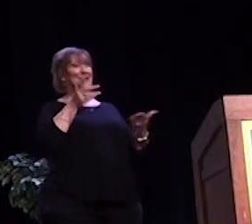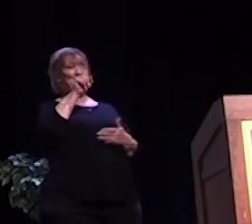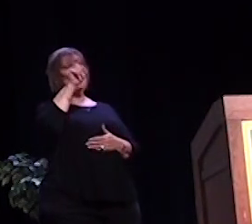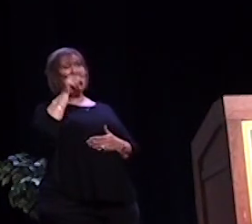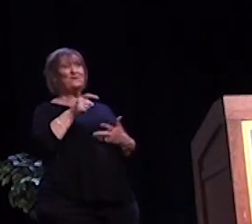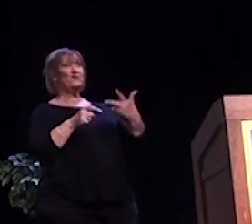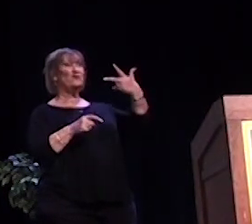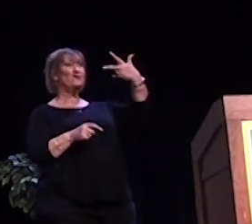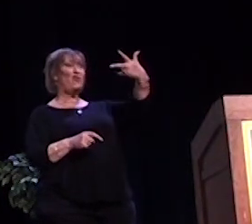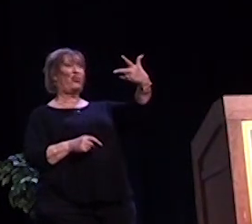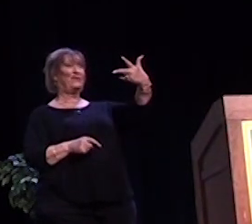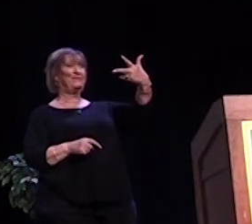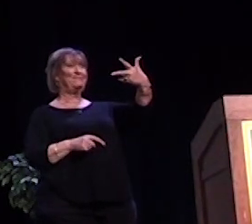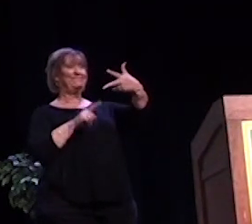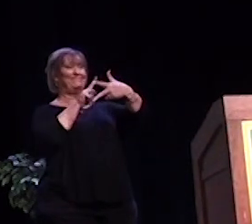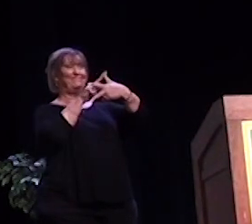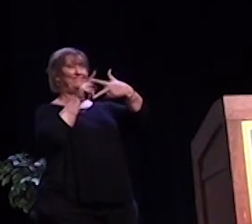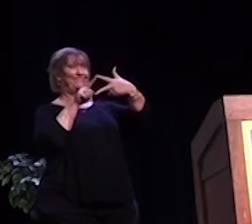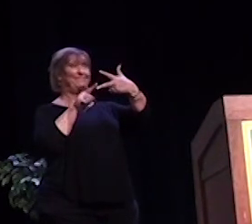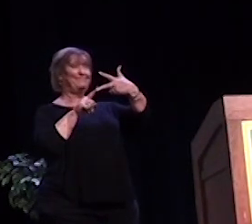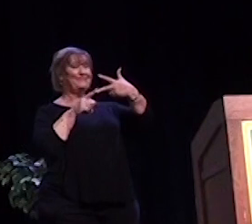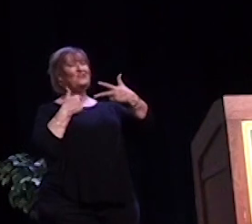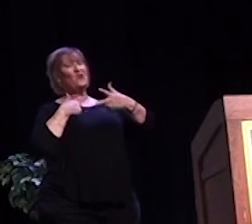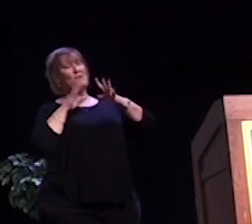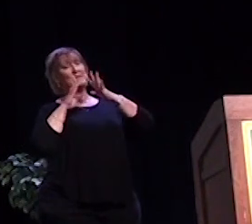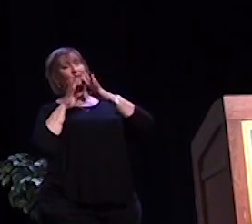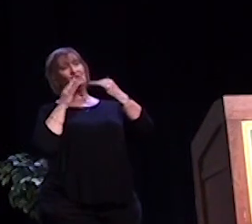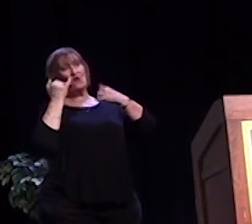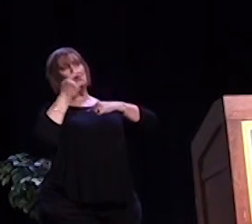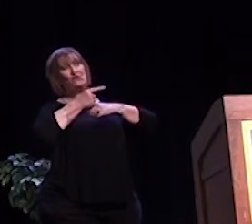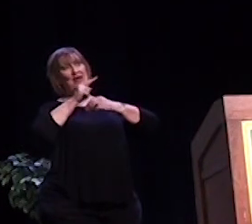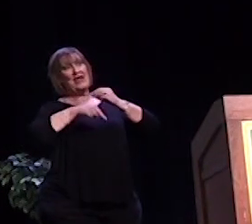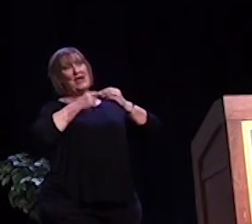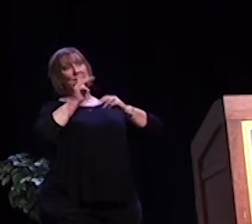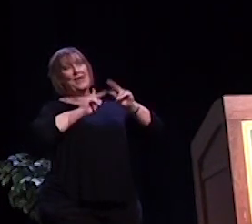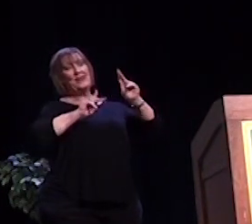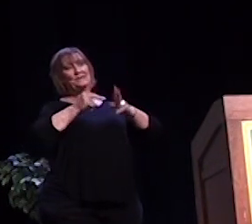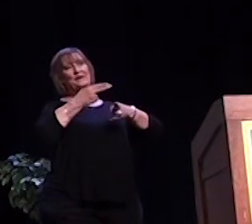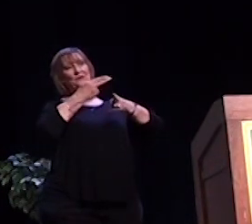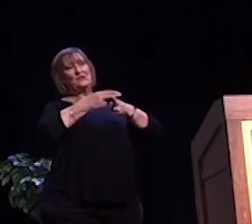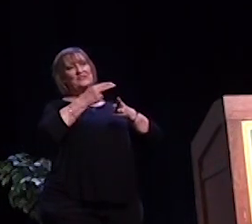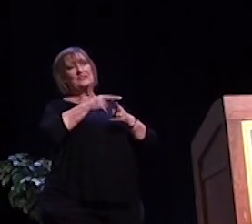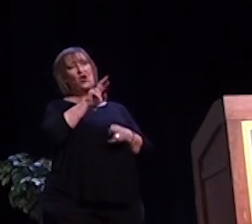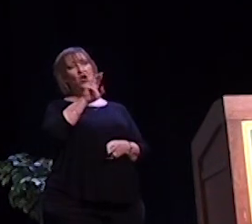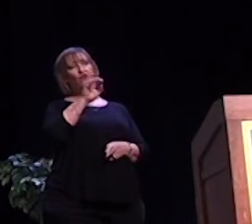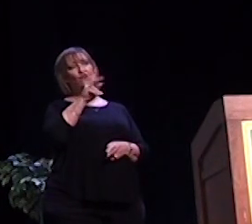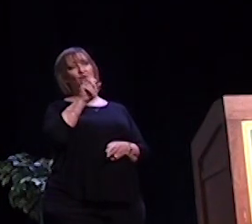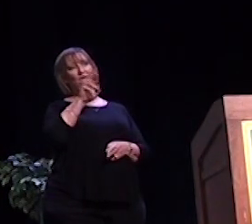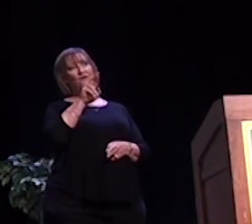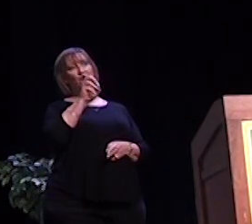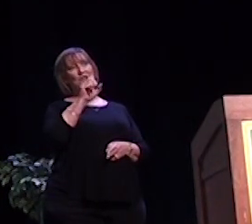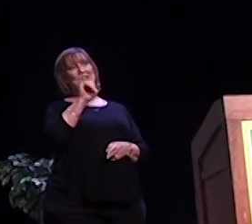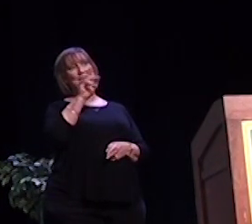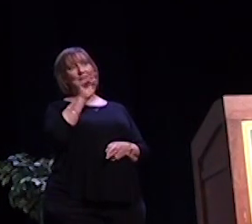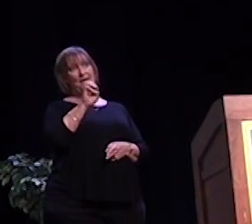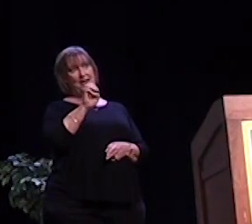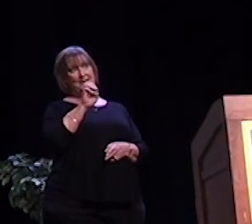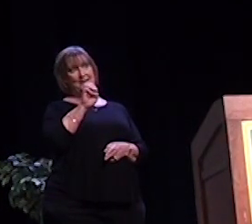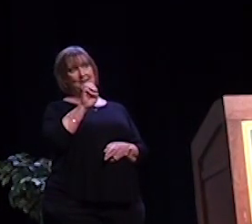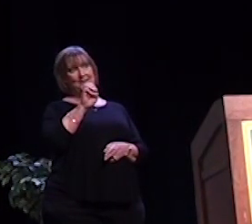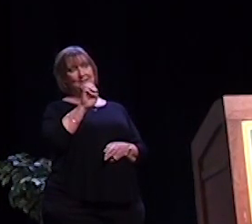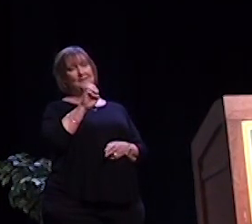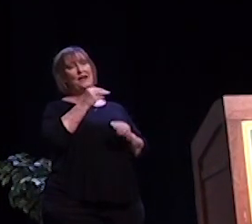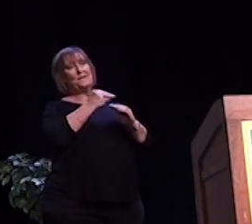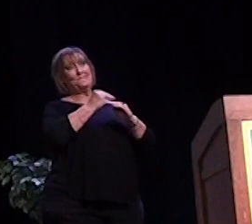and the project I'm here to talk about today is the folks over at the Riverside Manufactured Housing Park on Mission Road